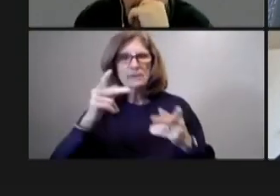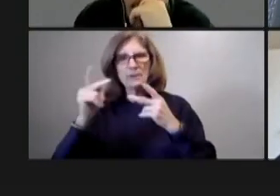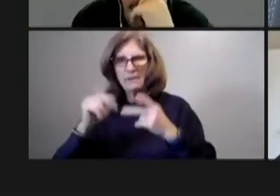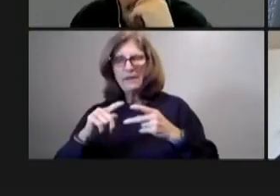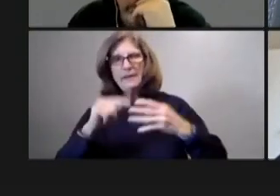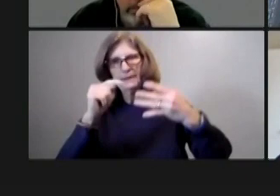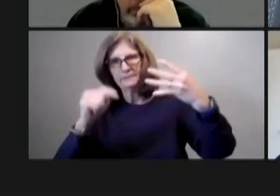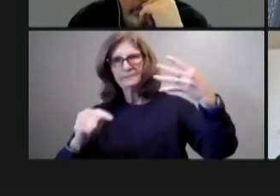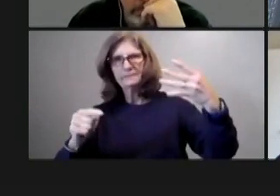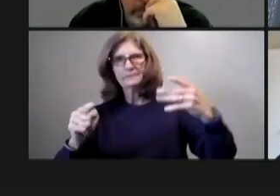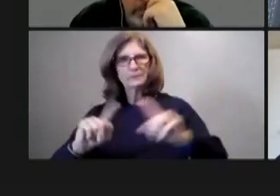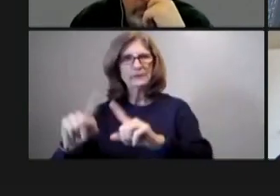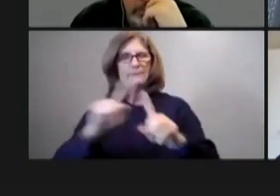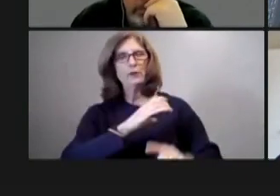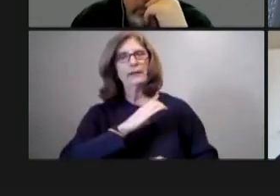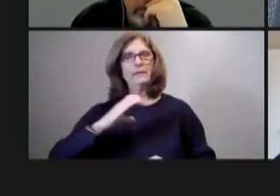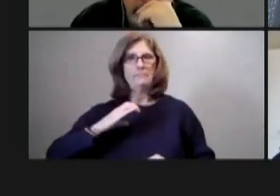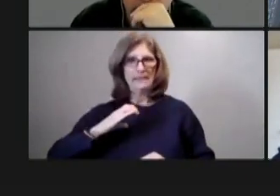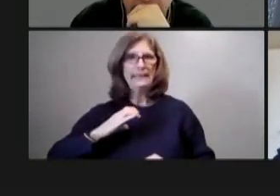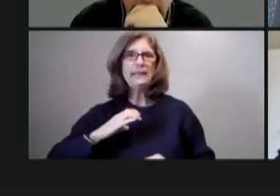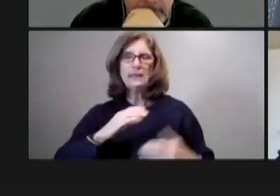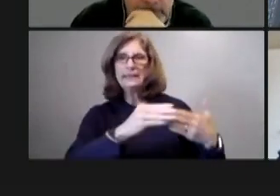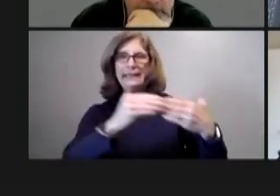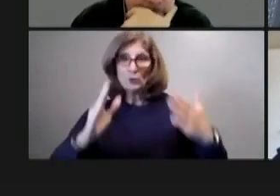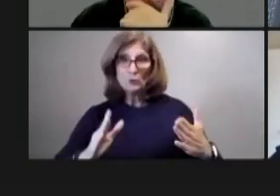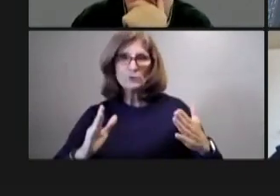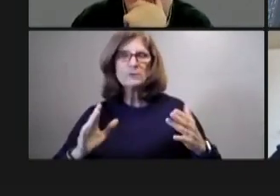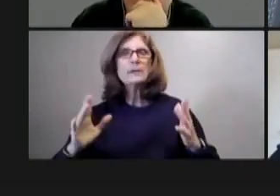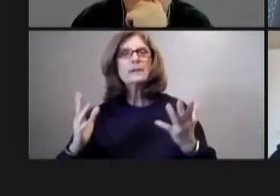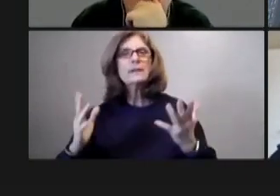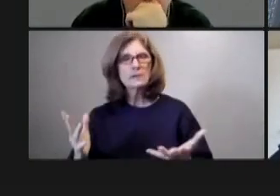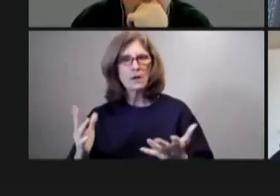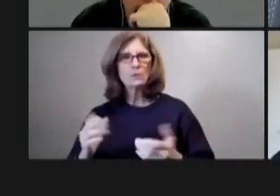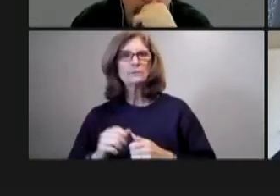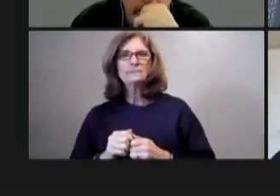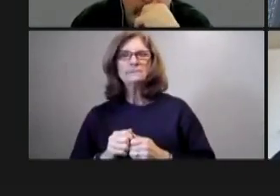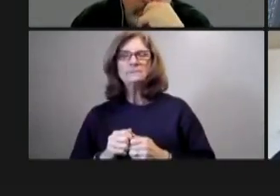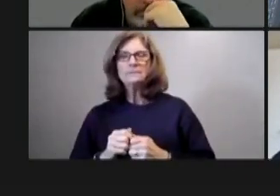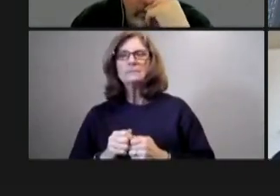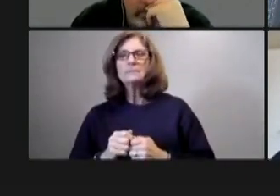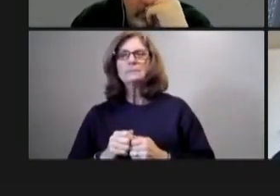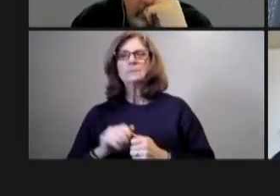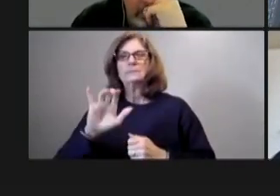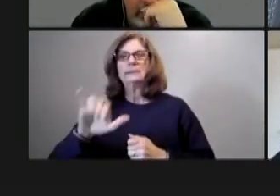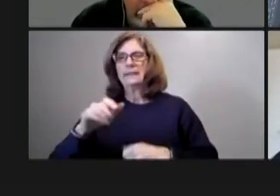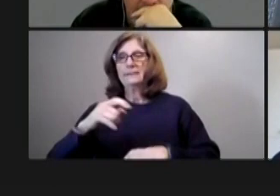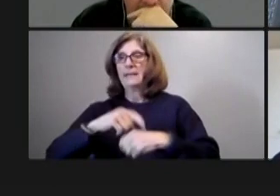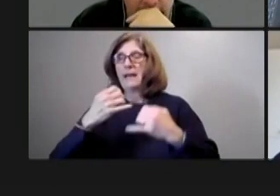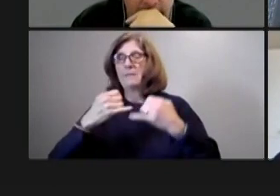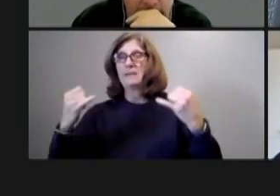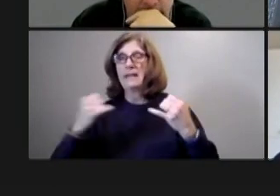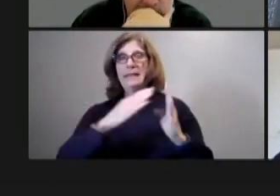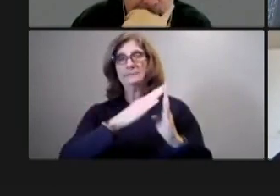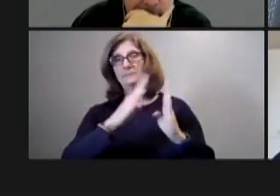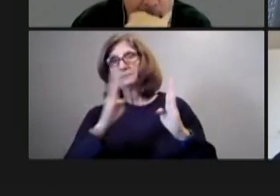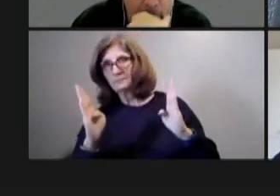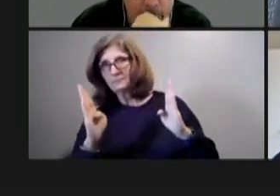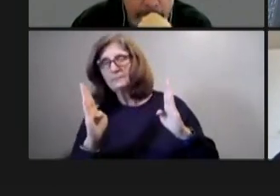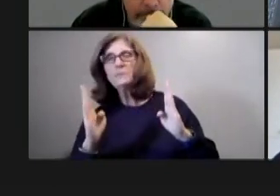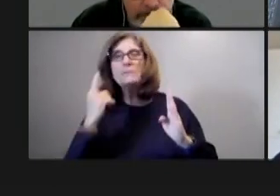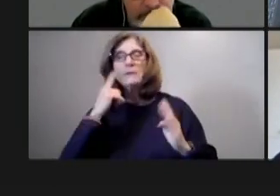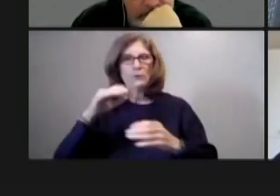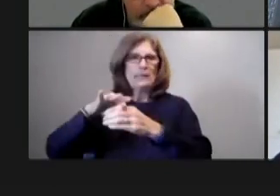the committee leads. And so that takes us into the timeline reminders for the election. If